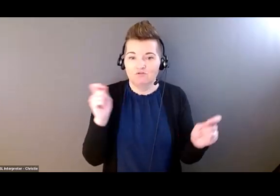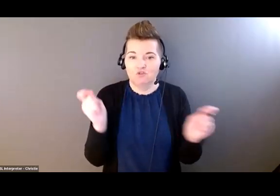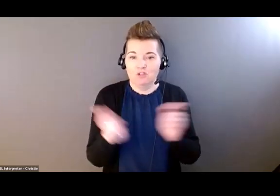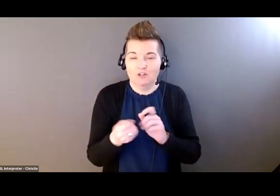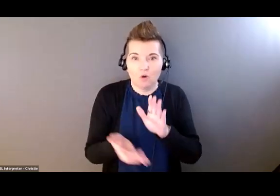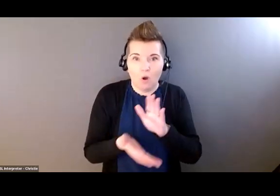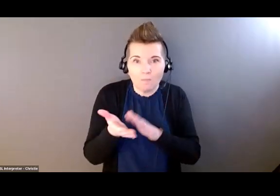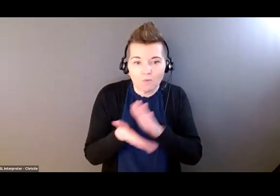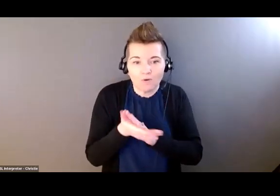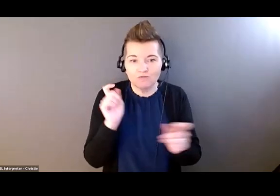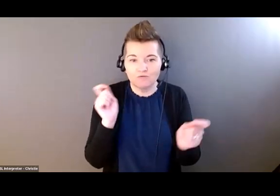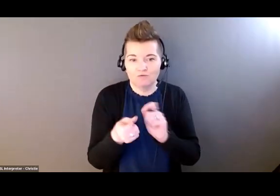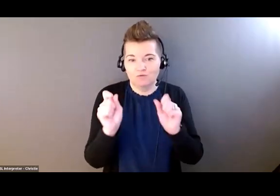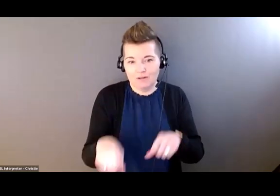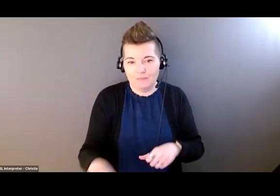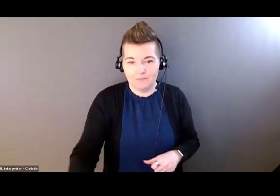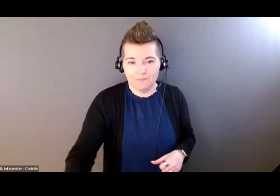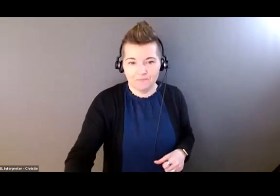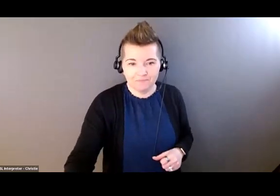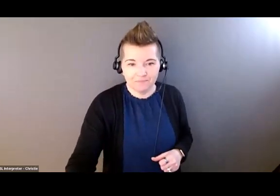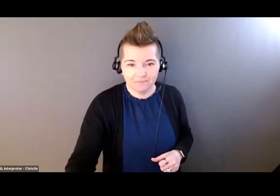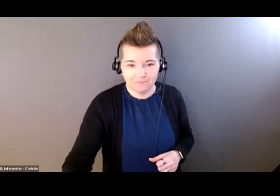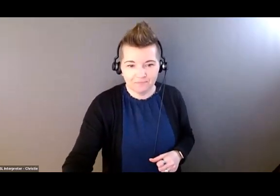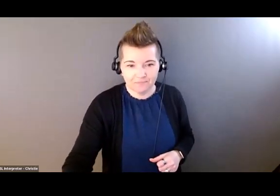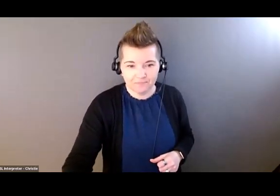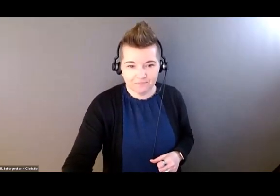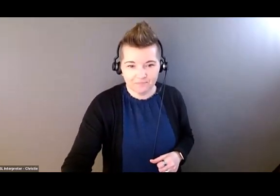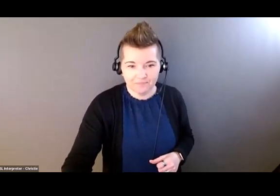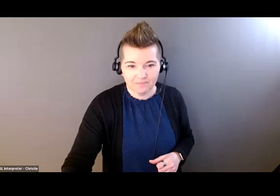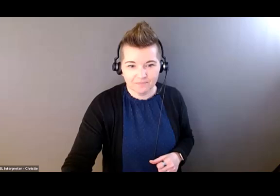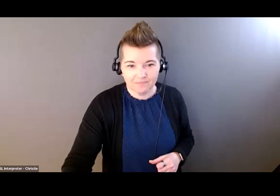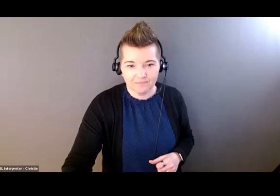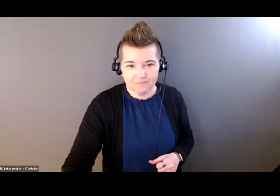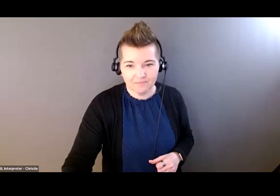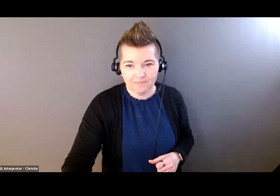is, so you have a person in front of you, and